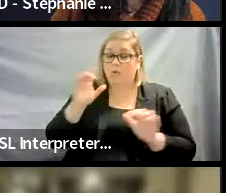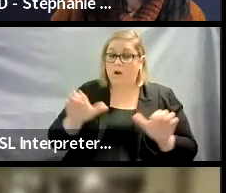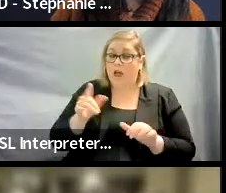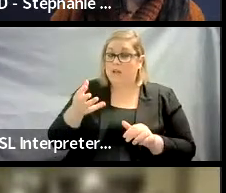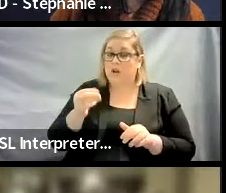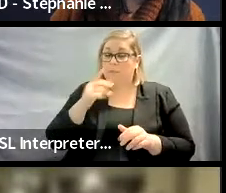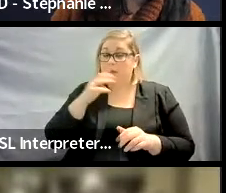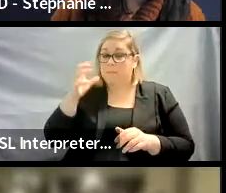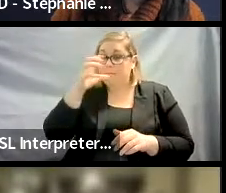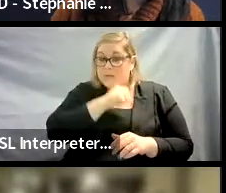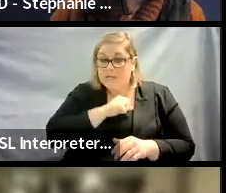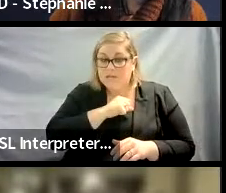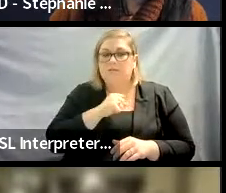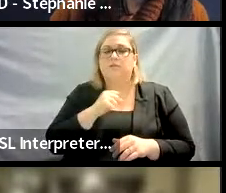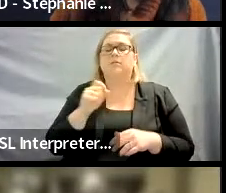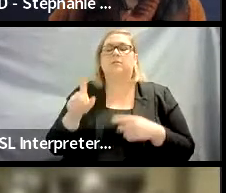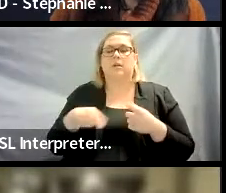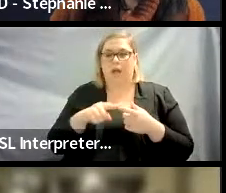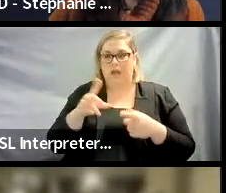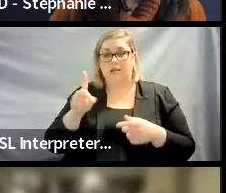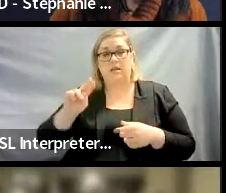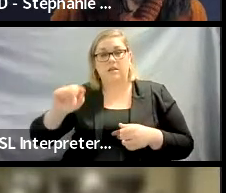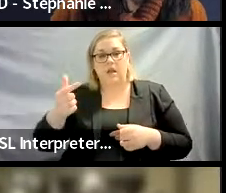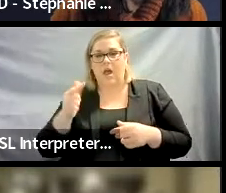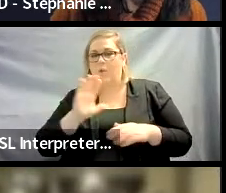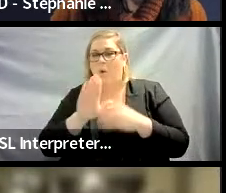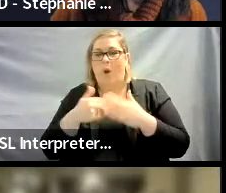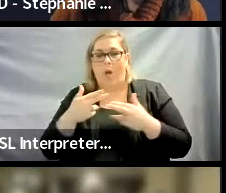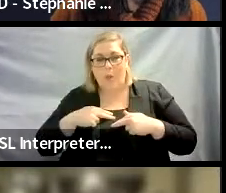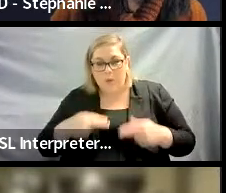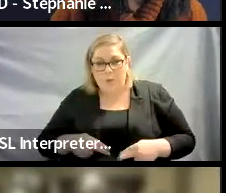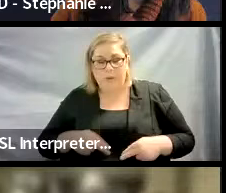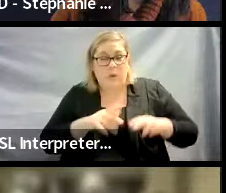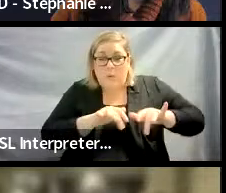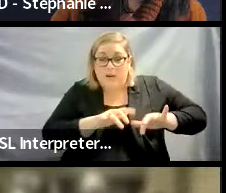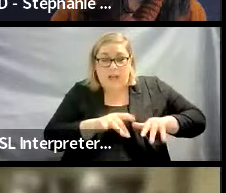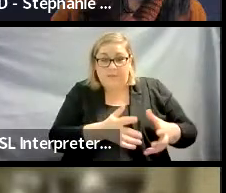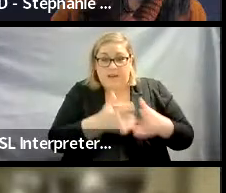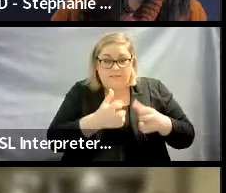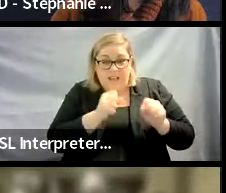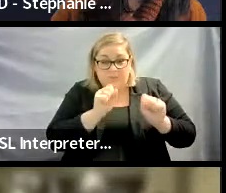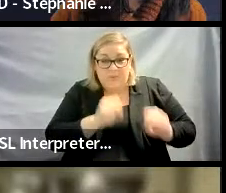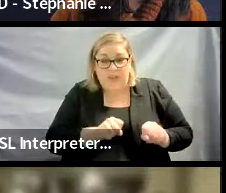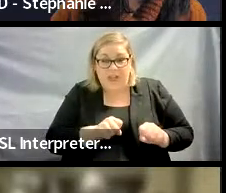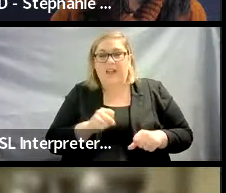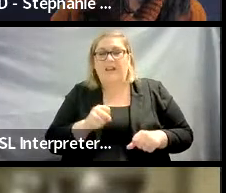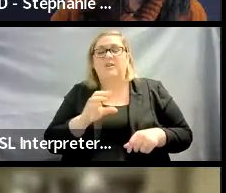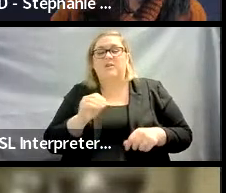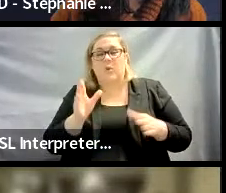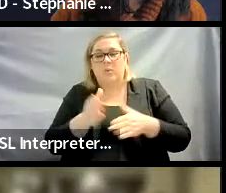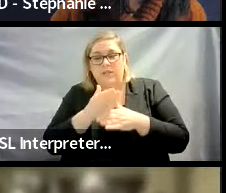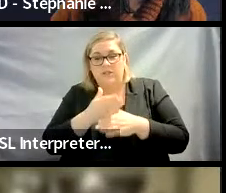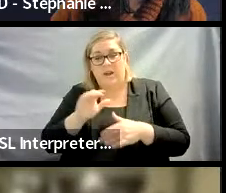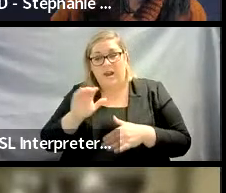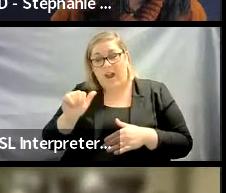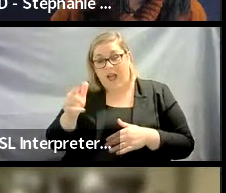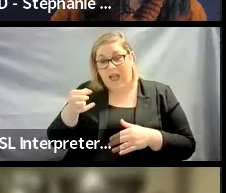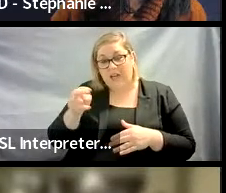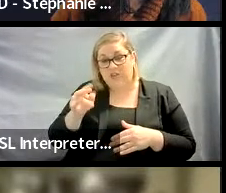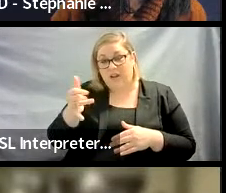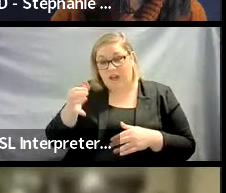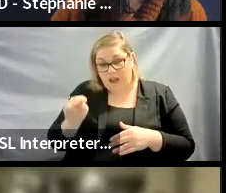catch, as you know, to Douglas's point, we're all humans, and so we're typing as fast as we can. So when we share these action items, if you